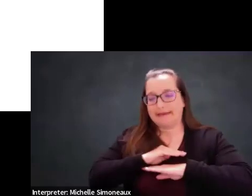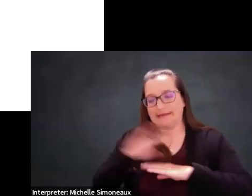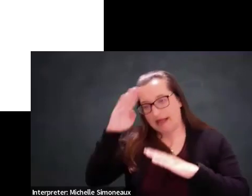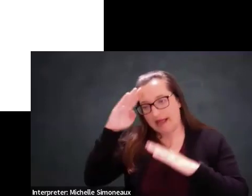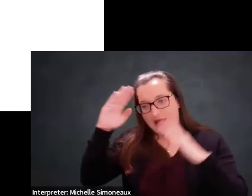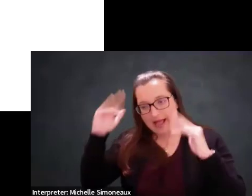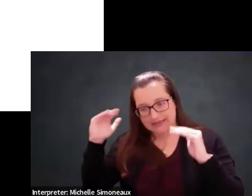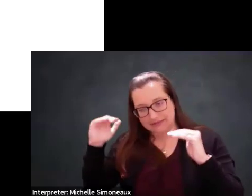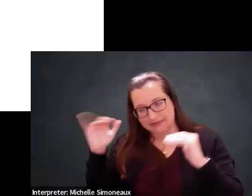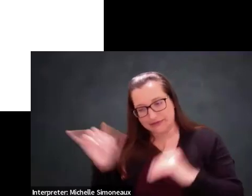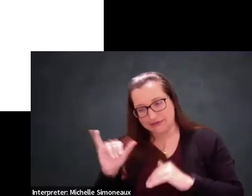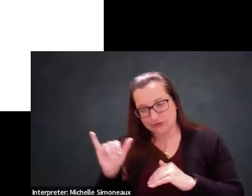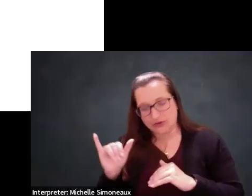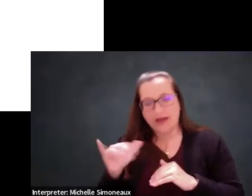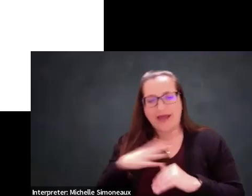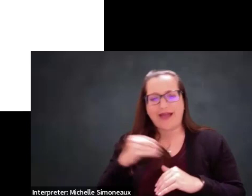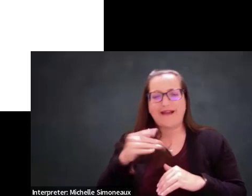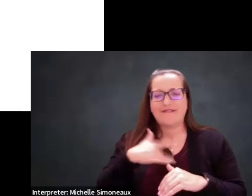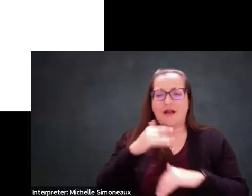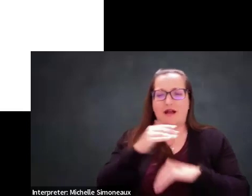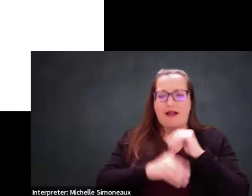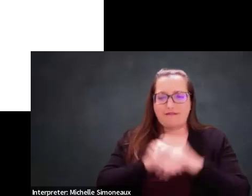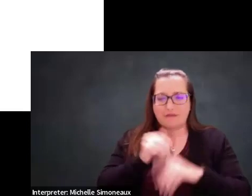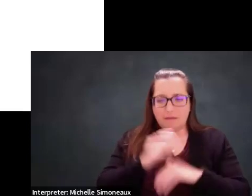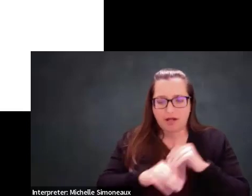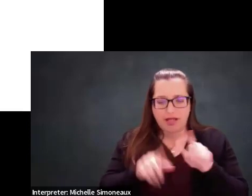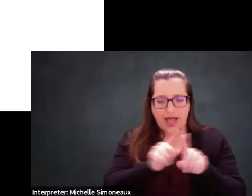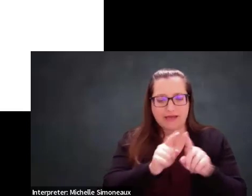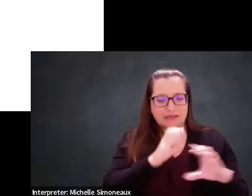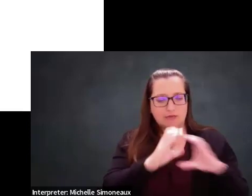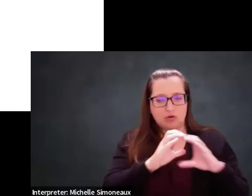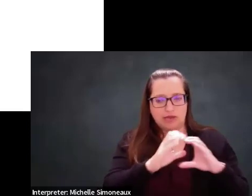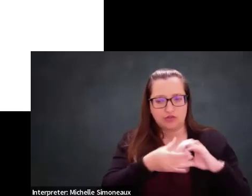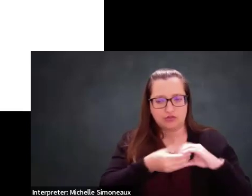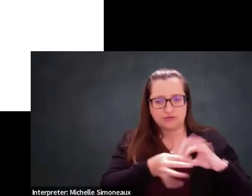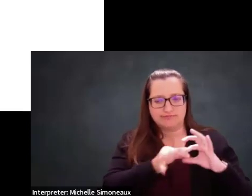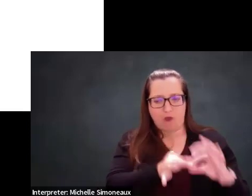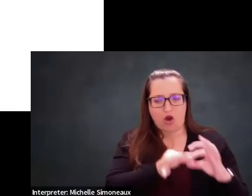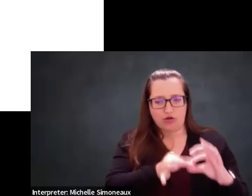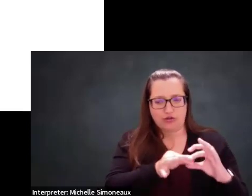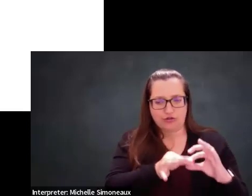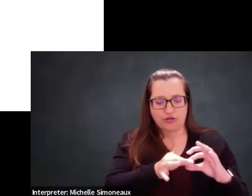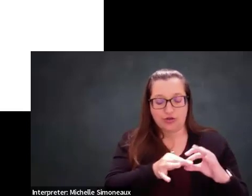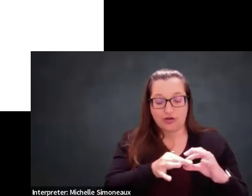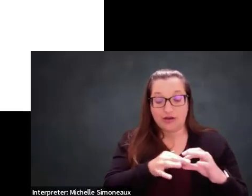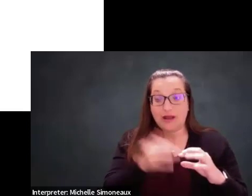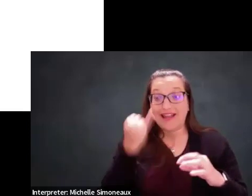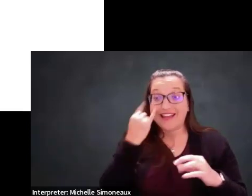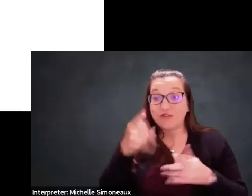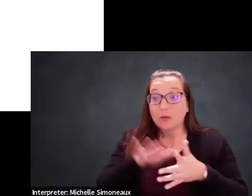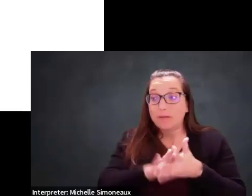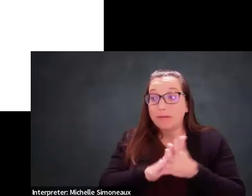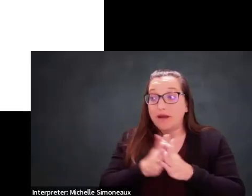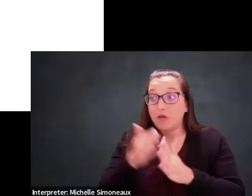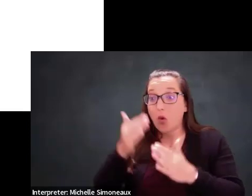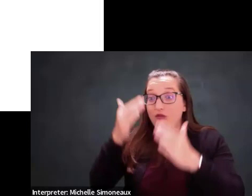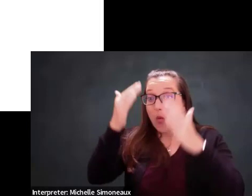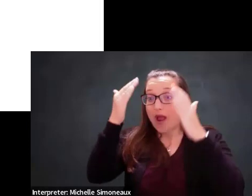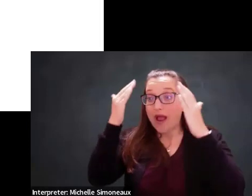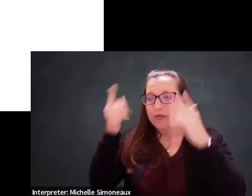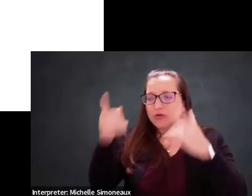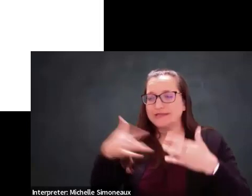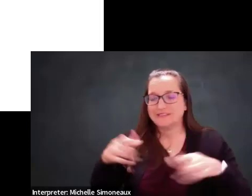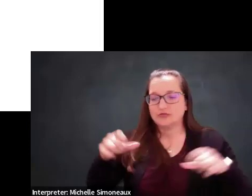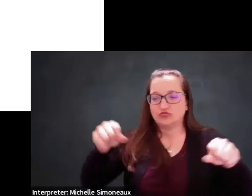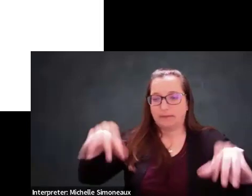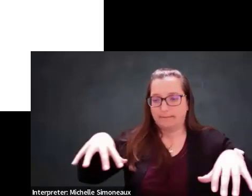as well as the communication partner and not feeling overwhelmed. Because when we feel overwhelmed, that's when we stop doing things. And then our students are not